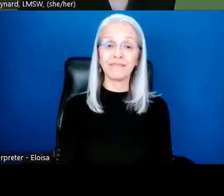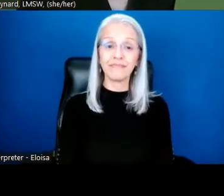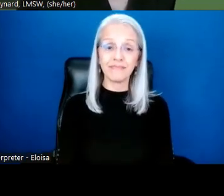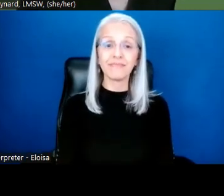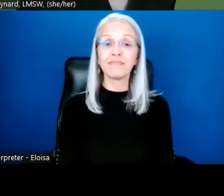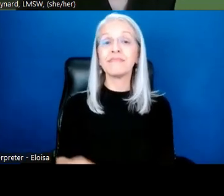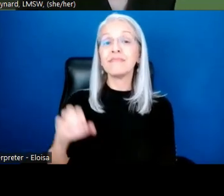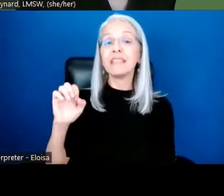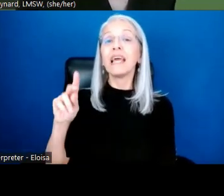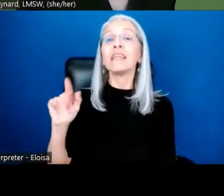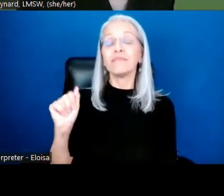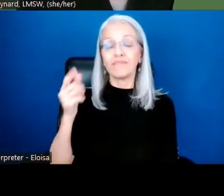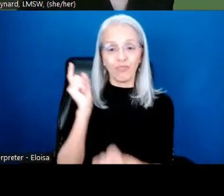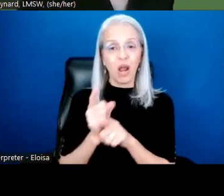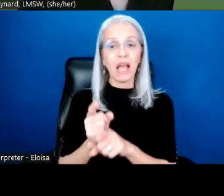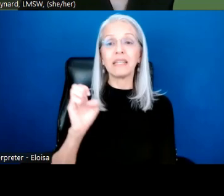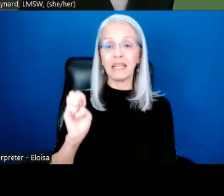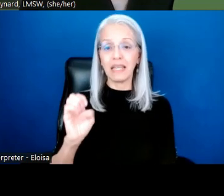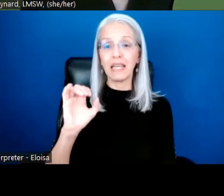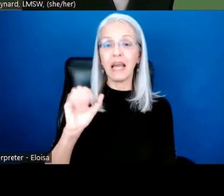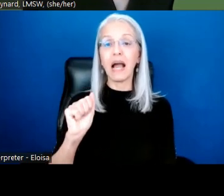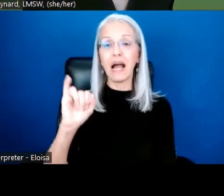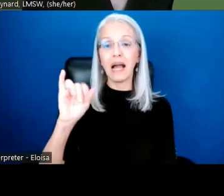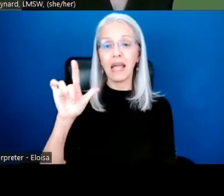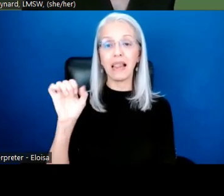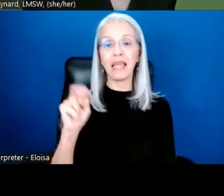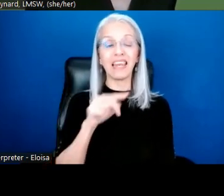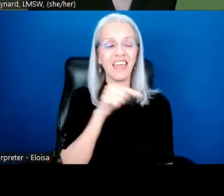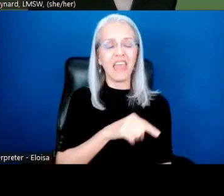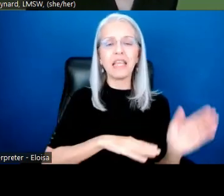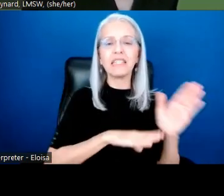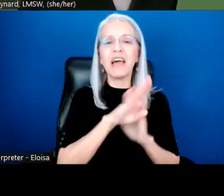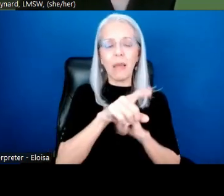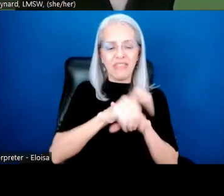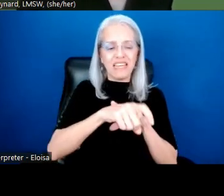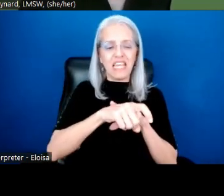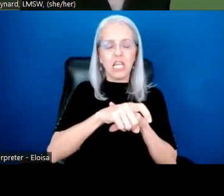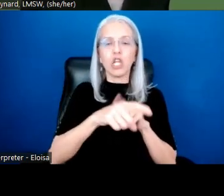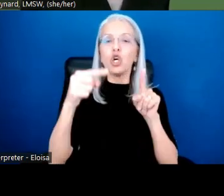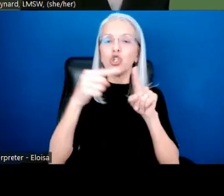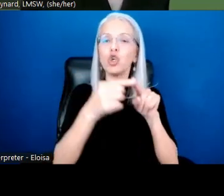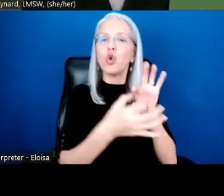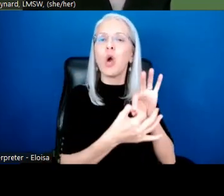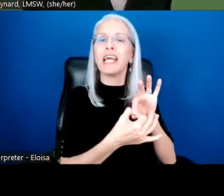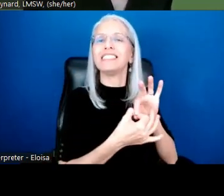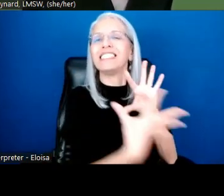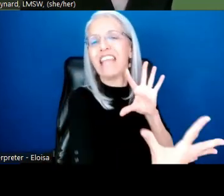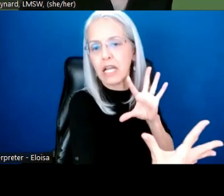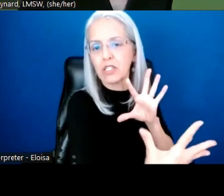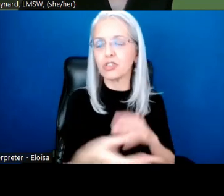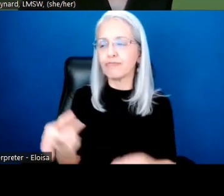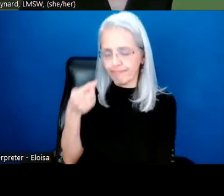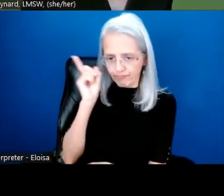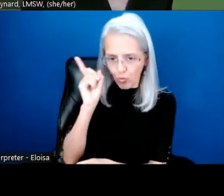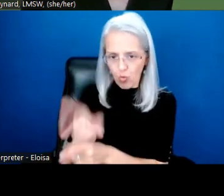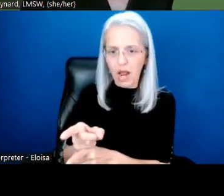Yes, Eileen, they develop the need to detach. Absolutely. Absolutely. So there's a lot